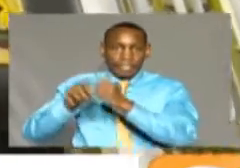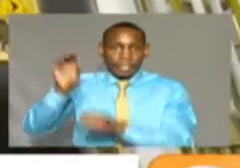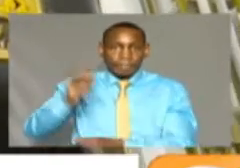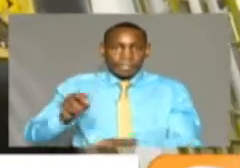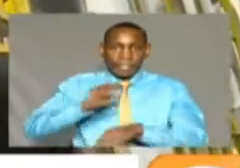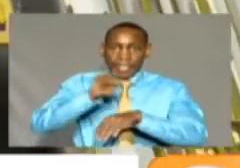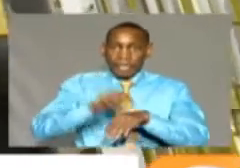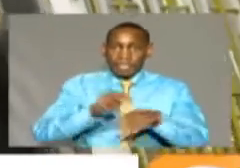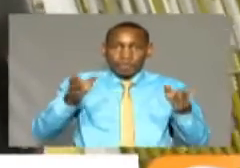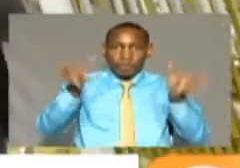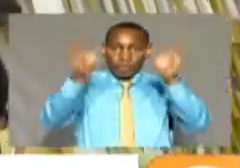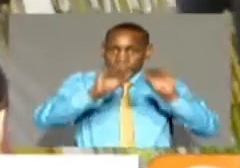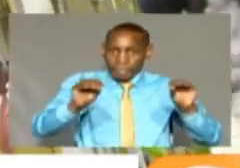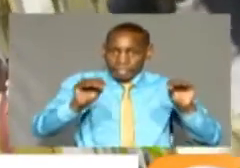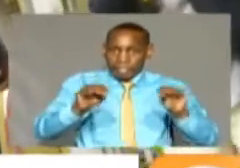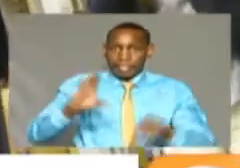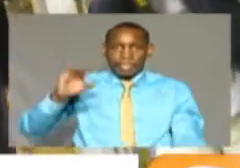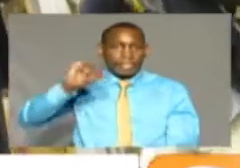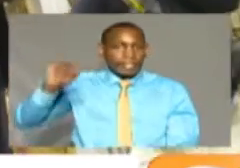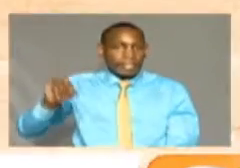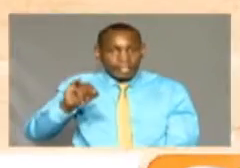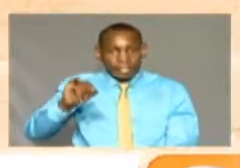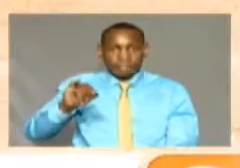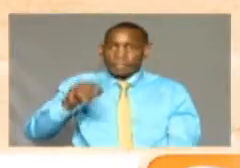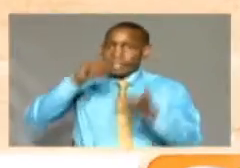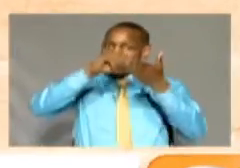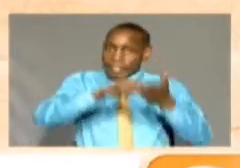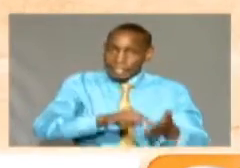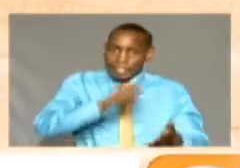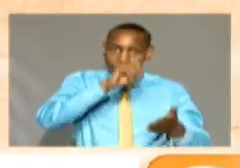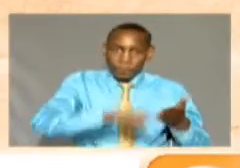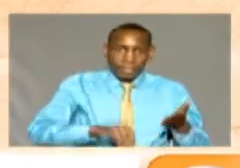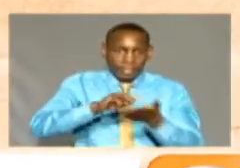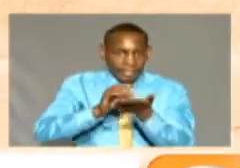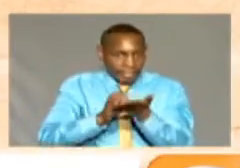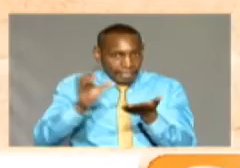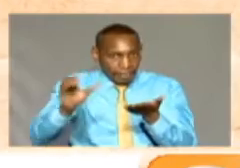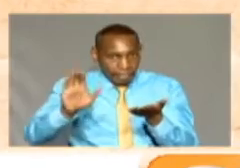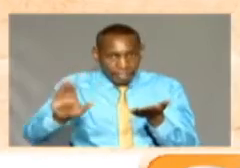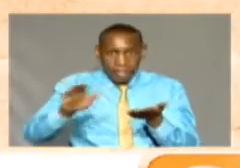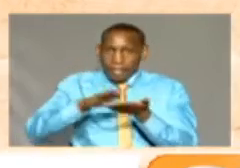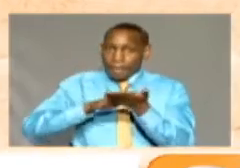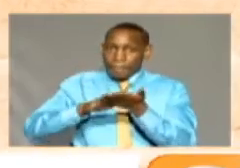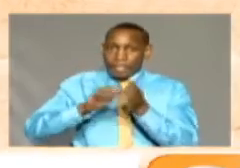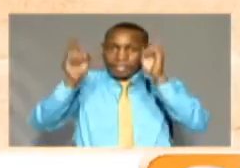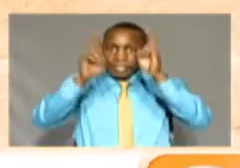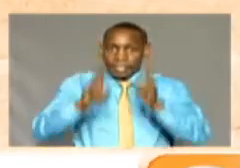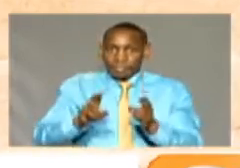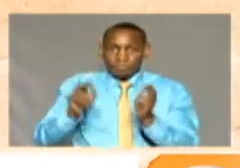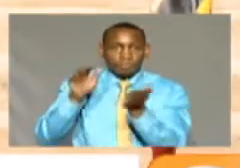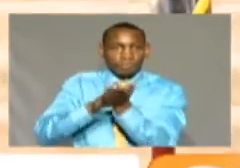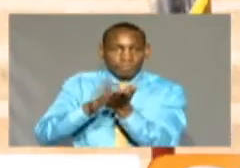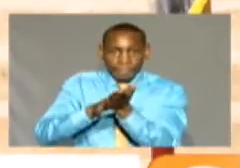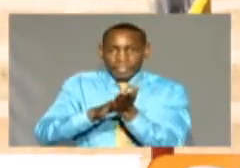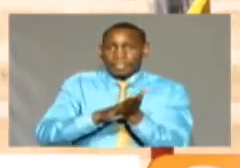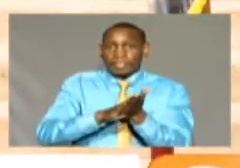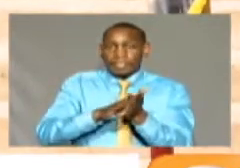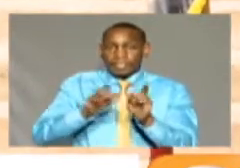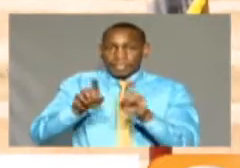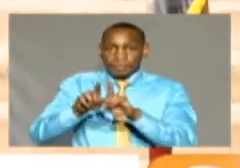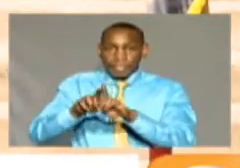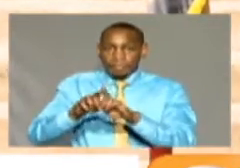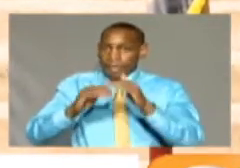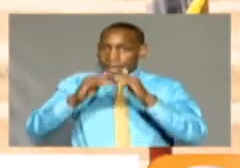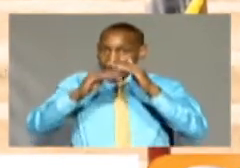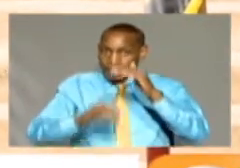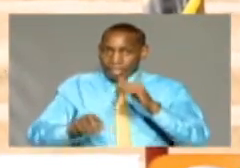of the national budget. CJ Maraga, however, insists that the allocation, based on international recommendations, should not be less